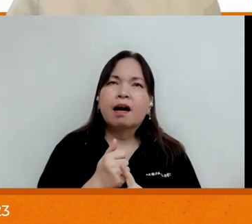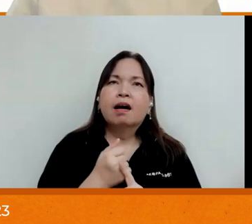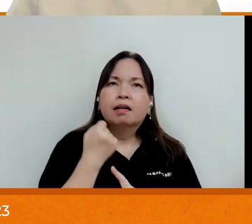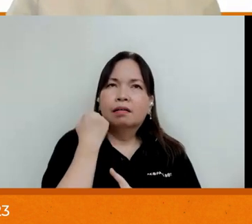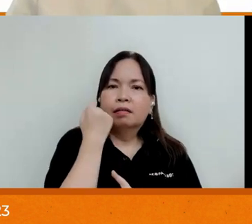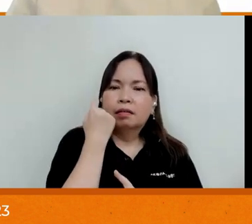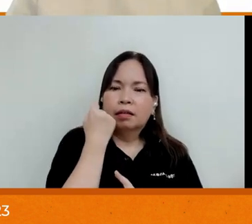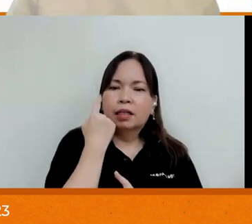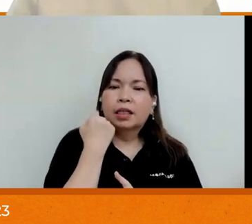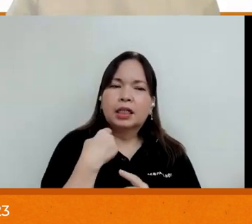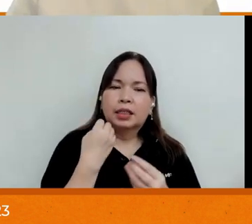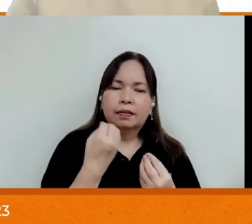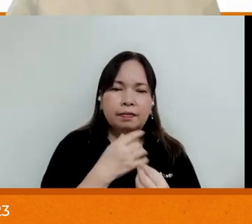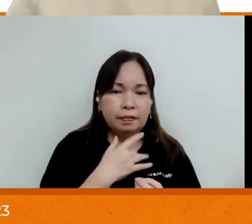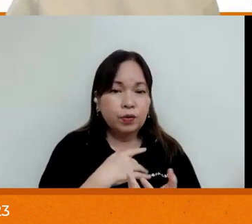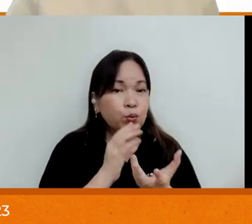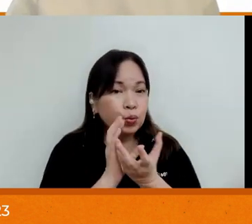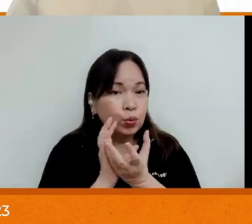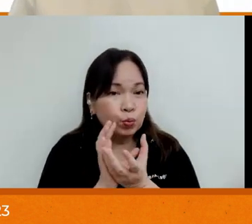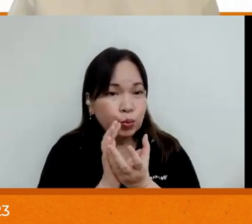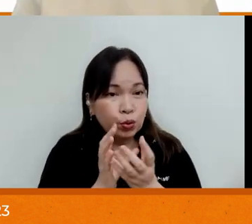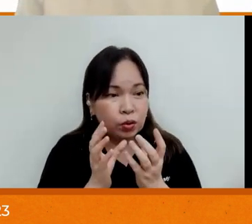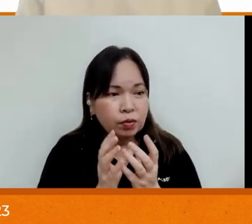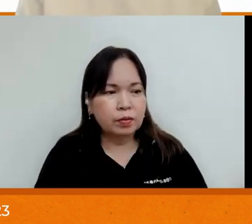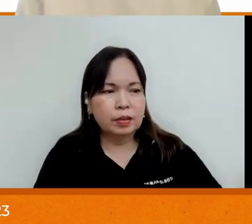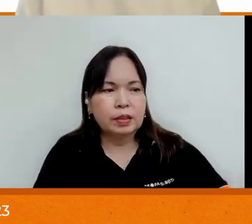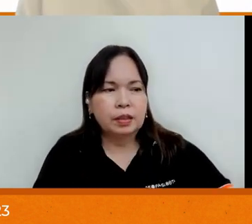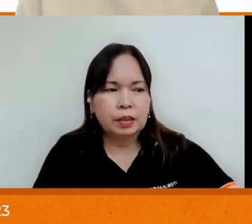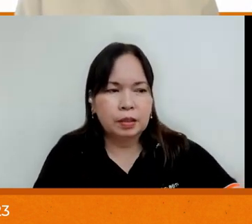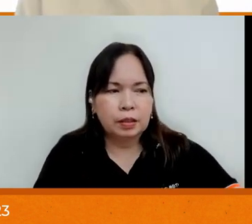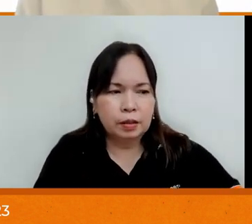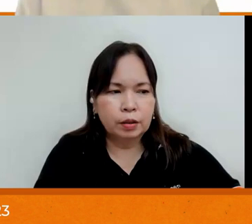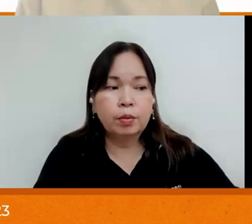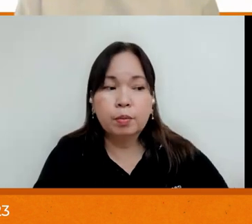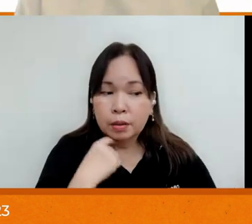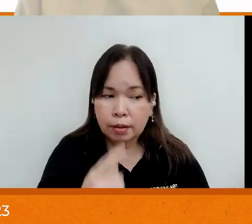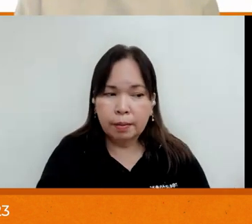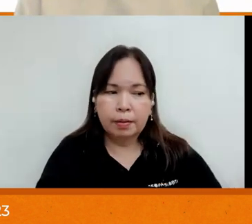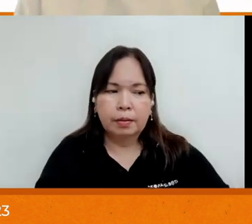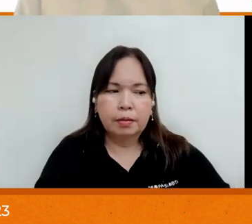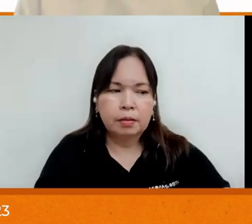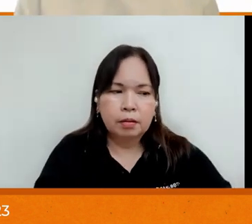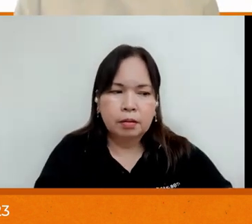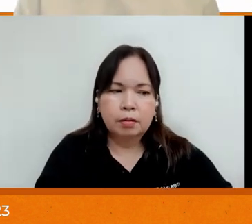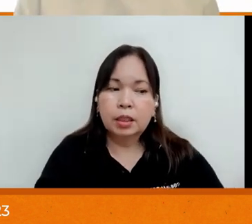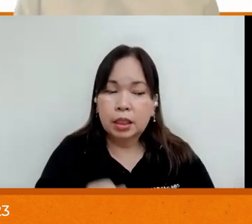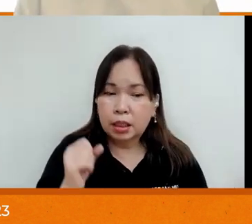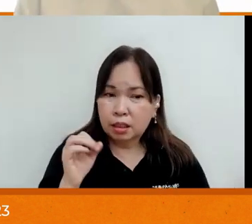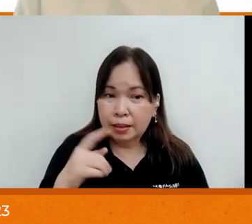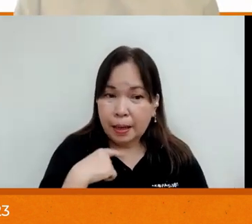of community. So that's what religion can do for us. But as Madin mentioned, if these four things are no